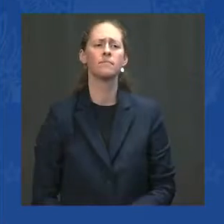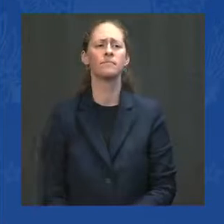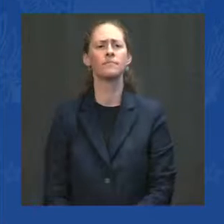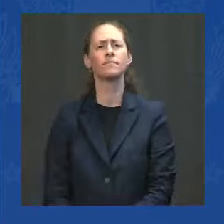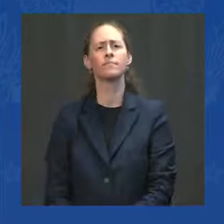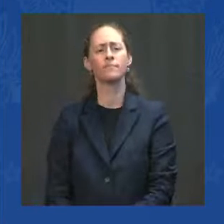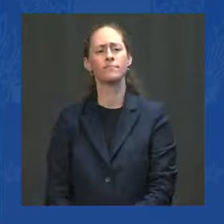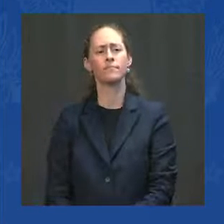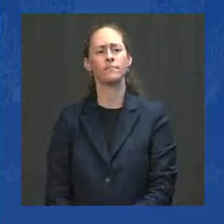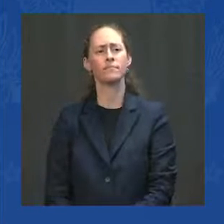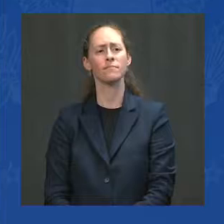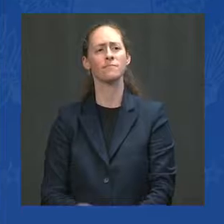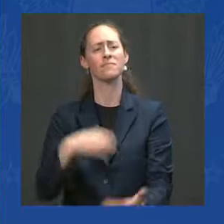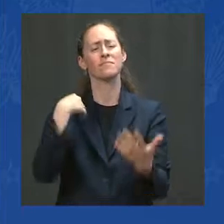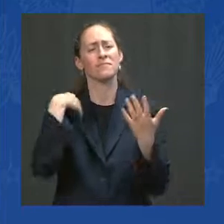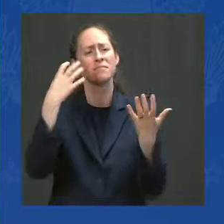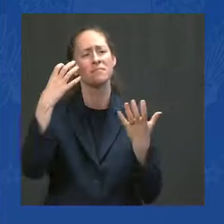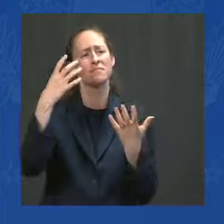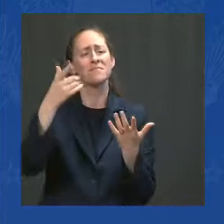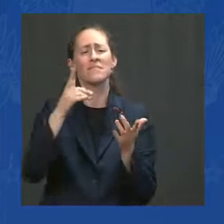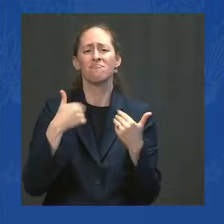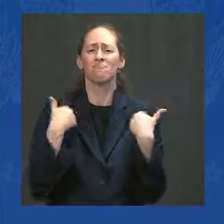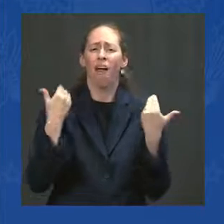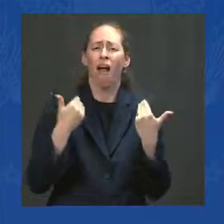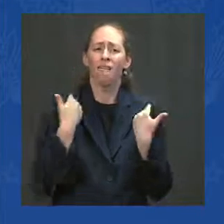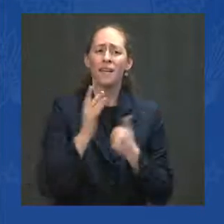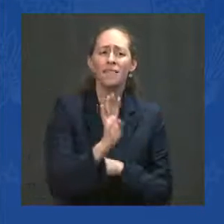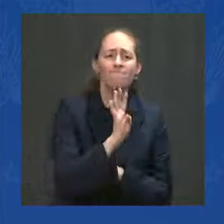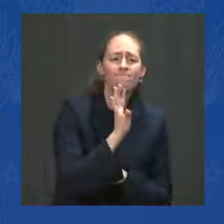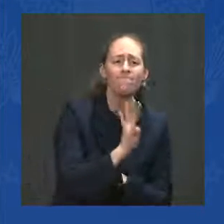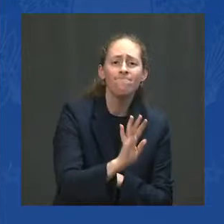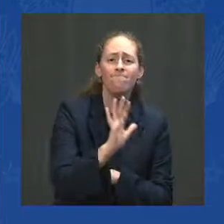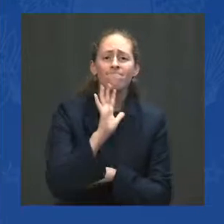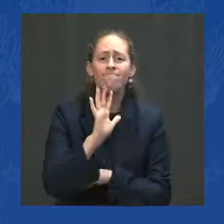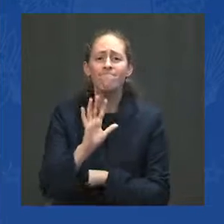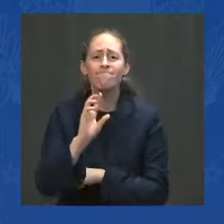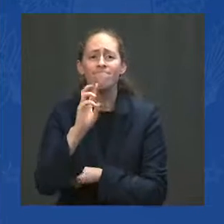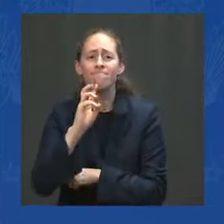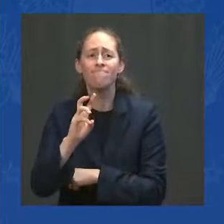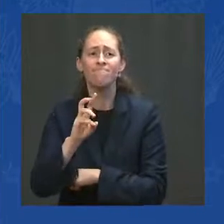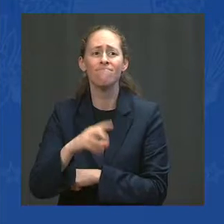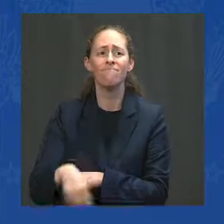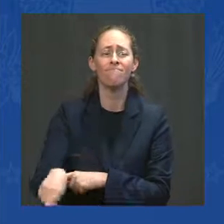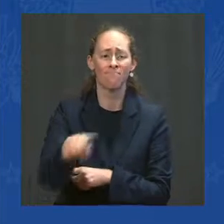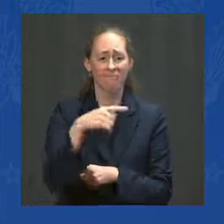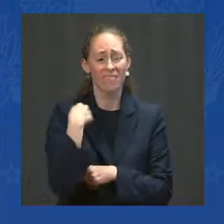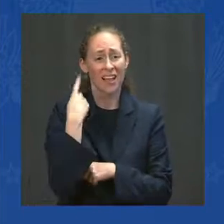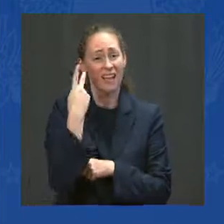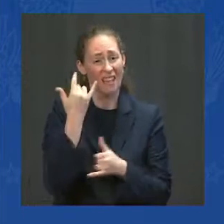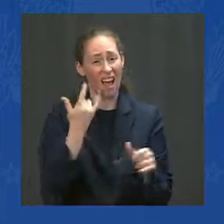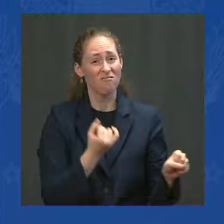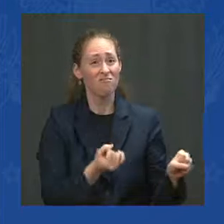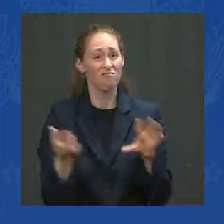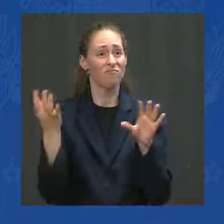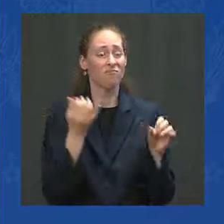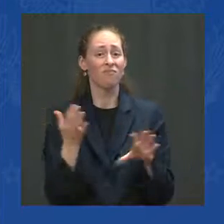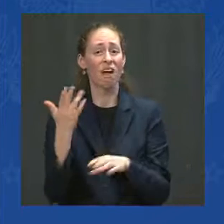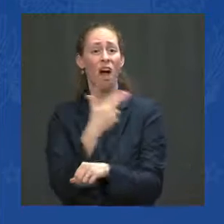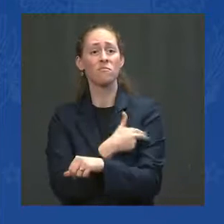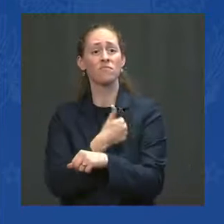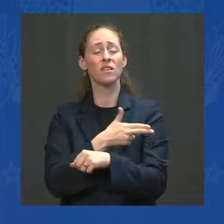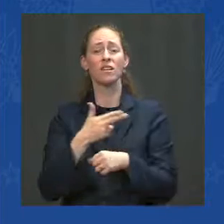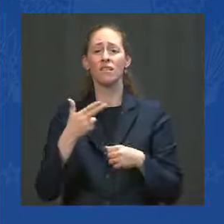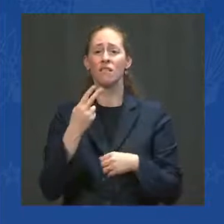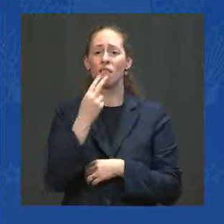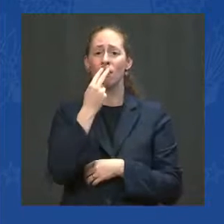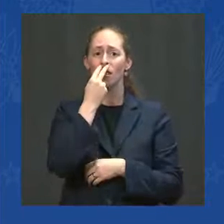kids, 4, 5, 6 years old, in hospitals on ventilators, and some of them passing,